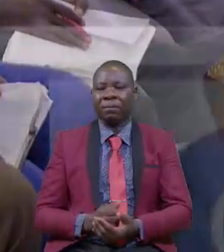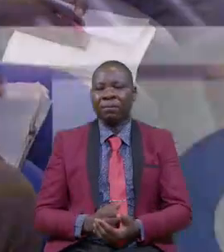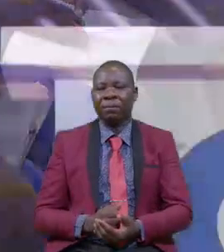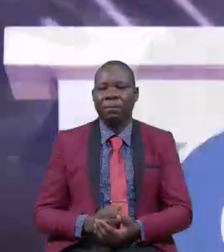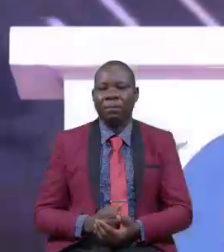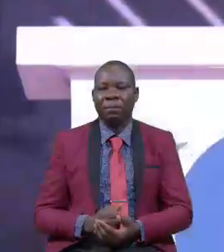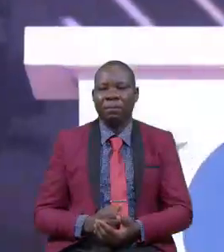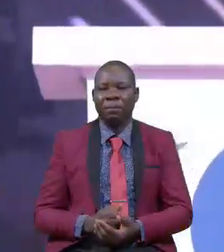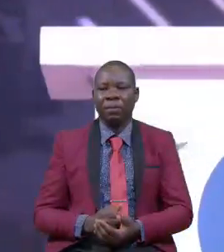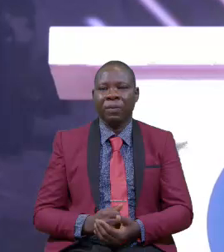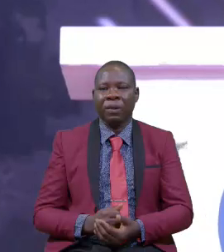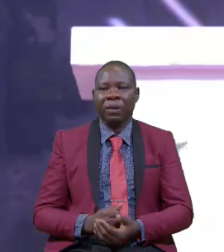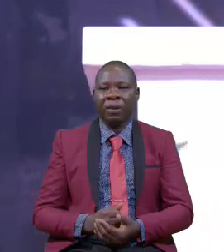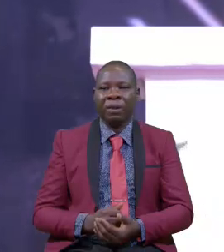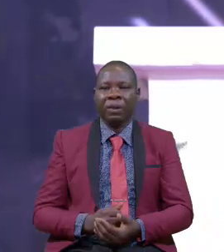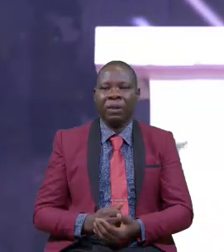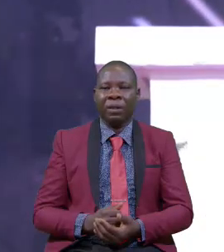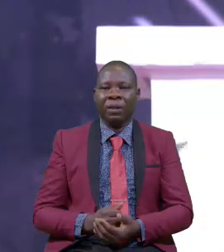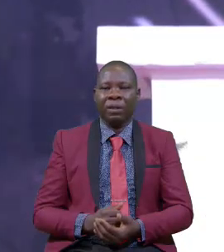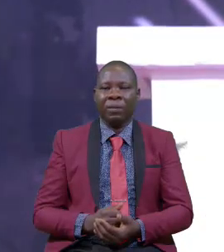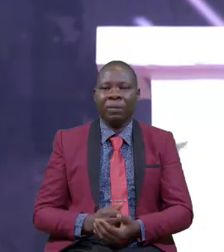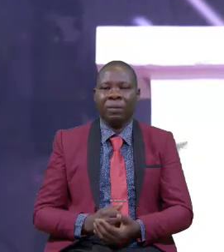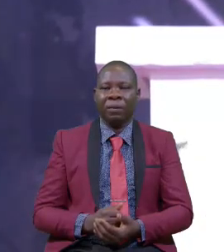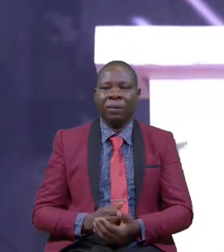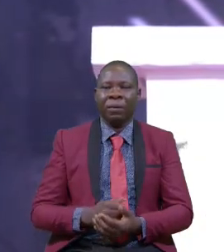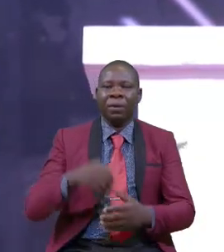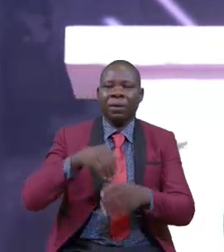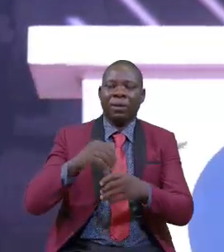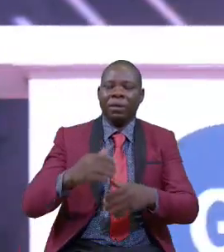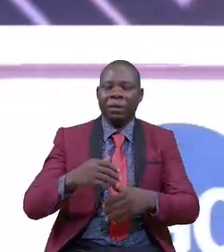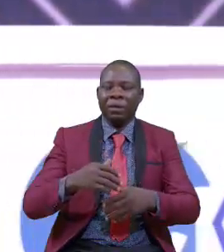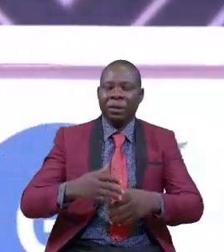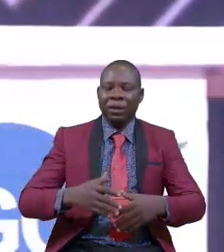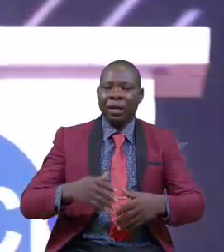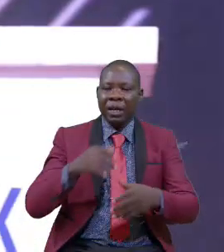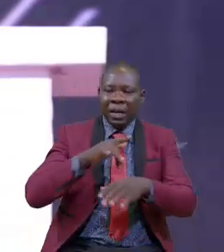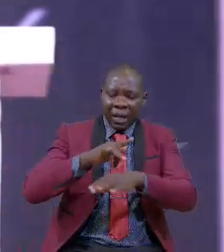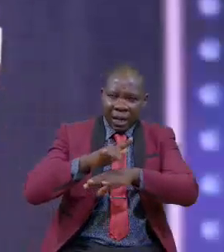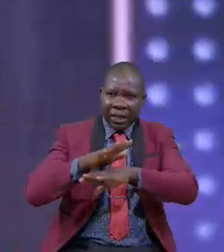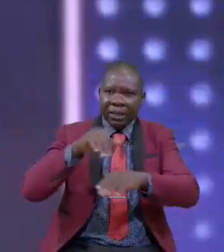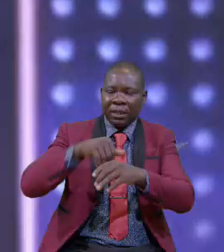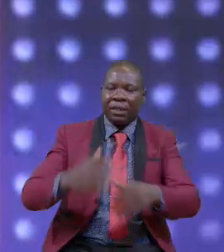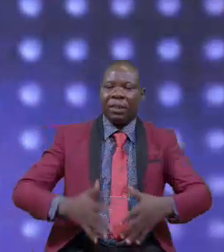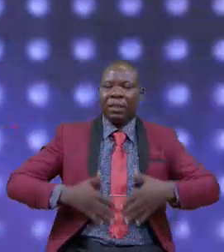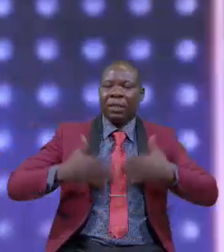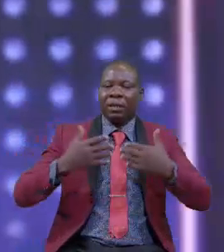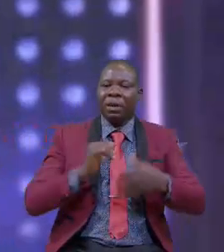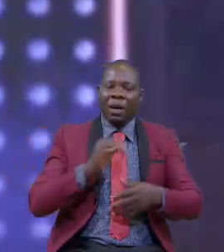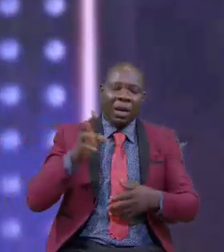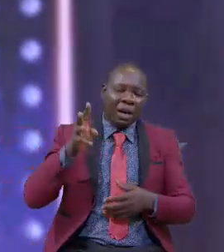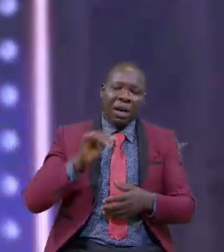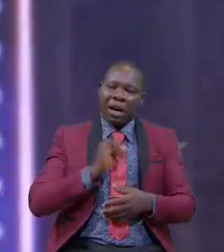Earlier in life, I was so shy that I could not stand